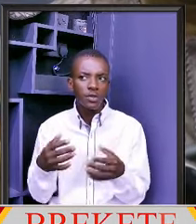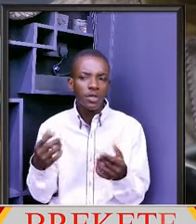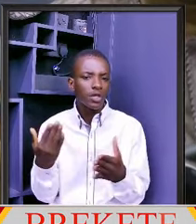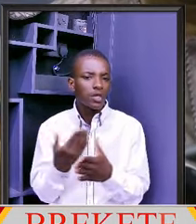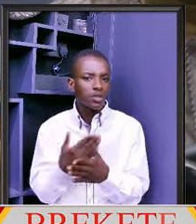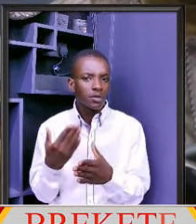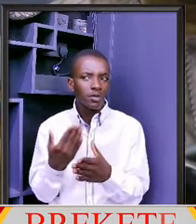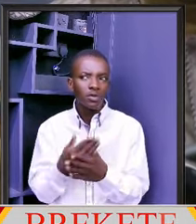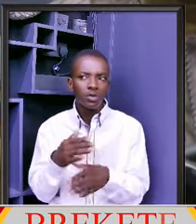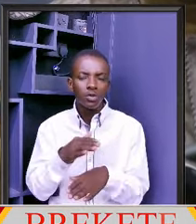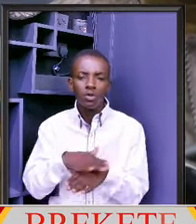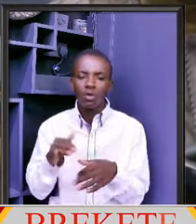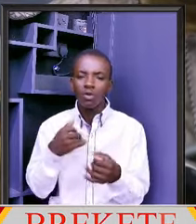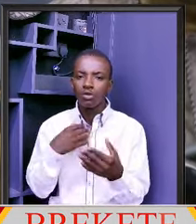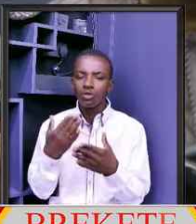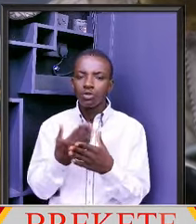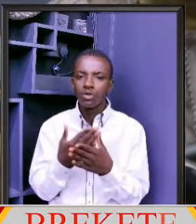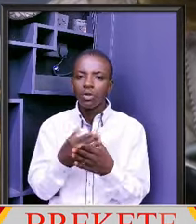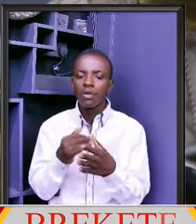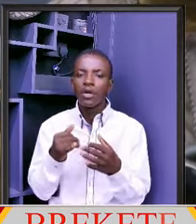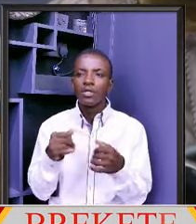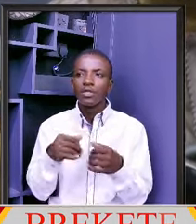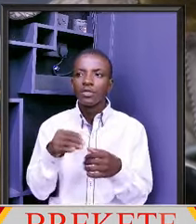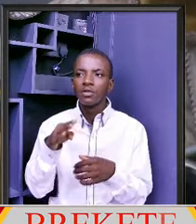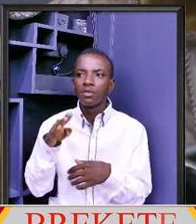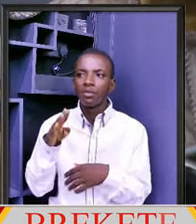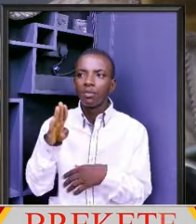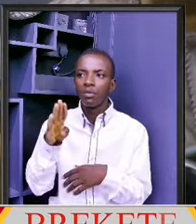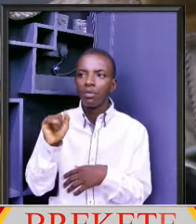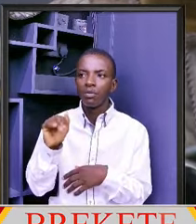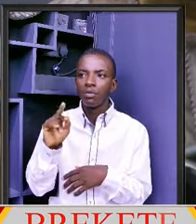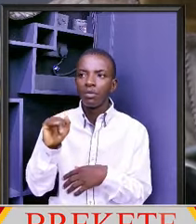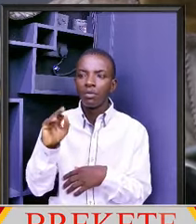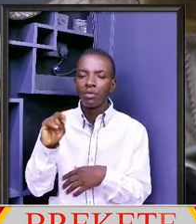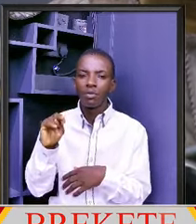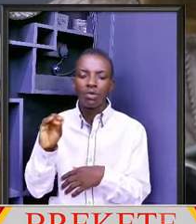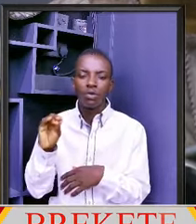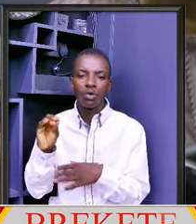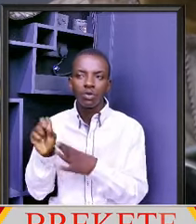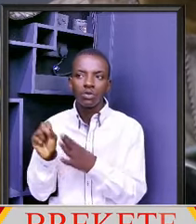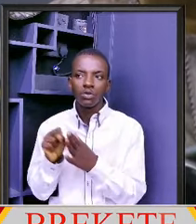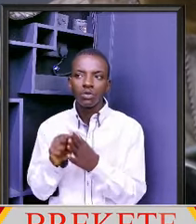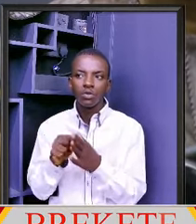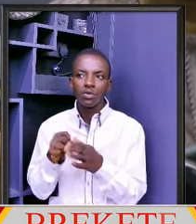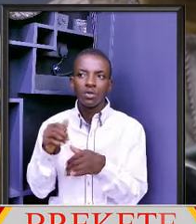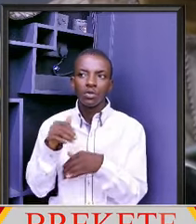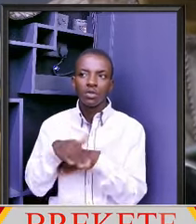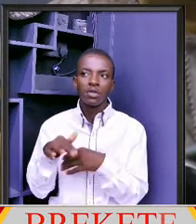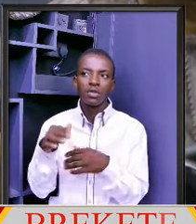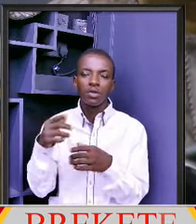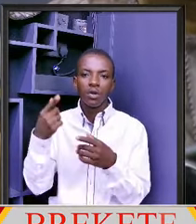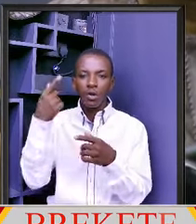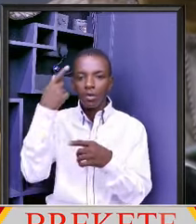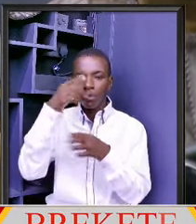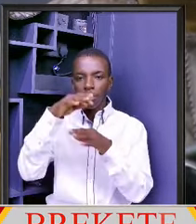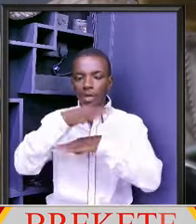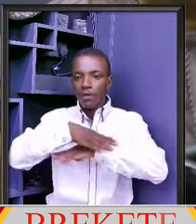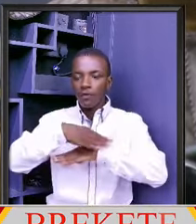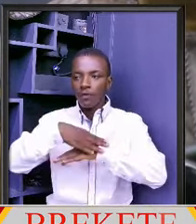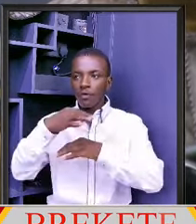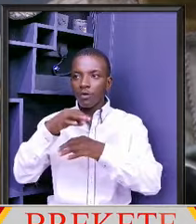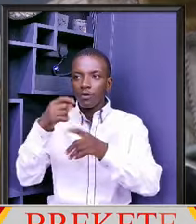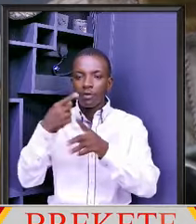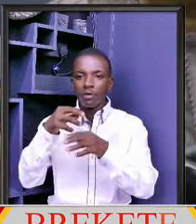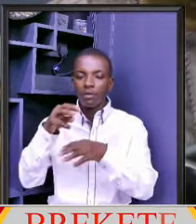disturb, you don't want to disturb. Then this Bruno will now send a message on our platform